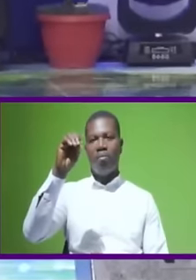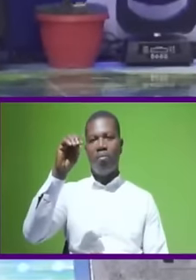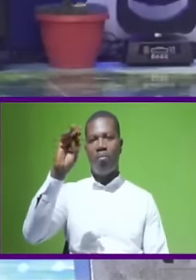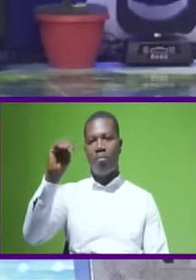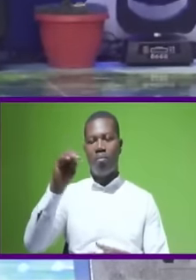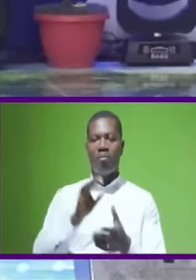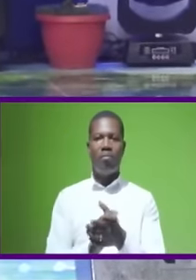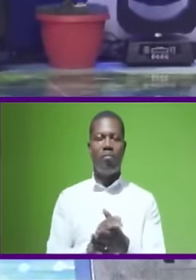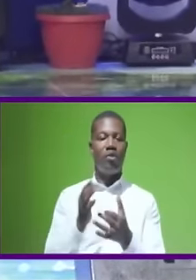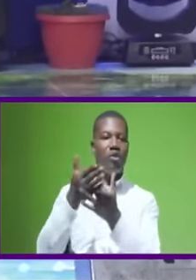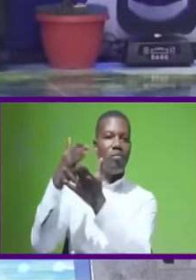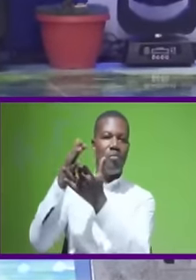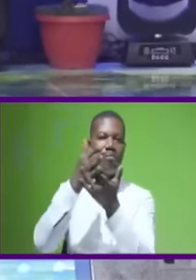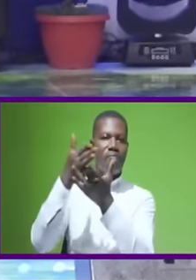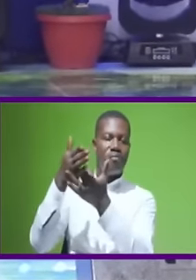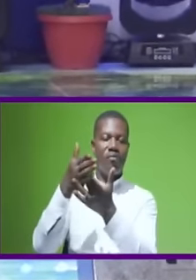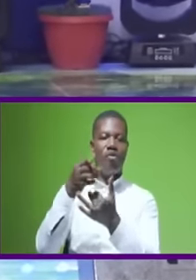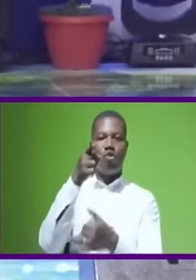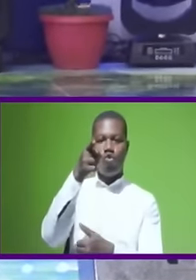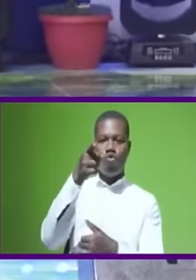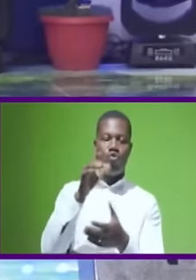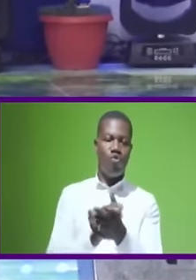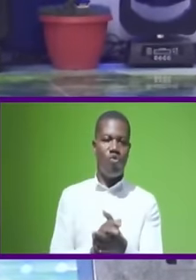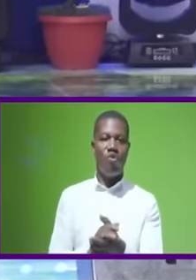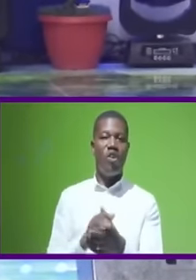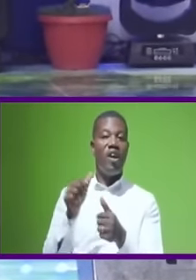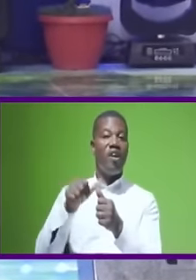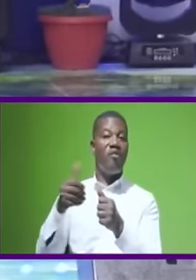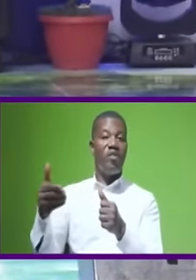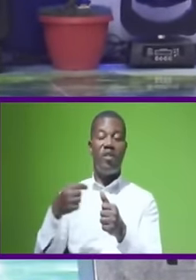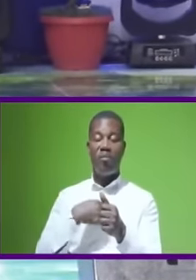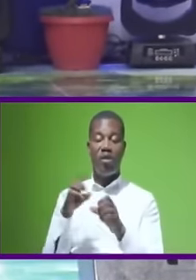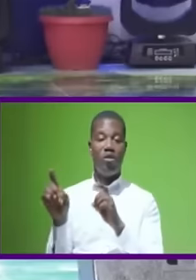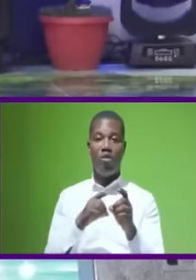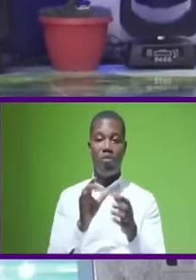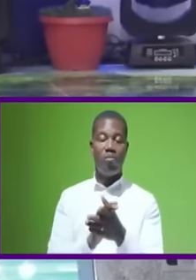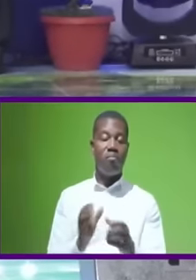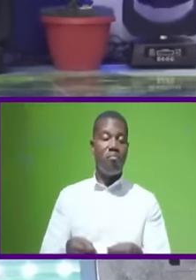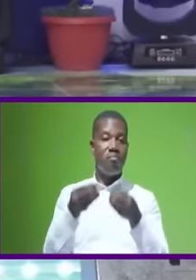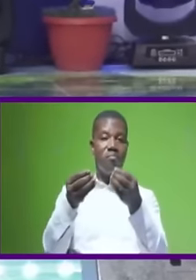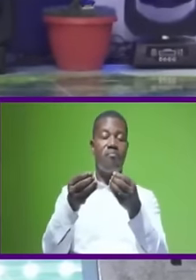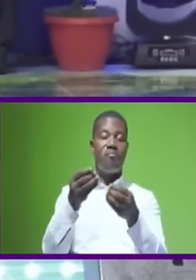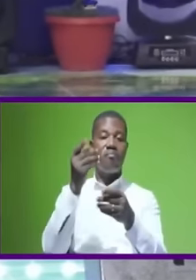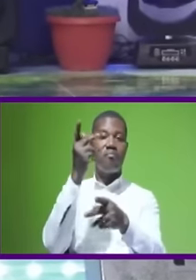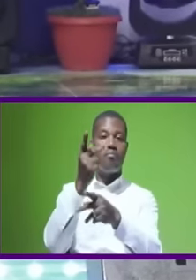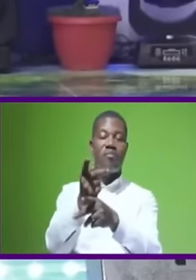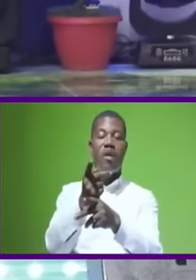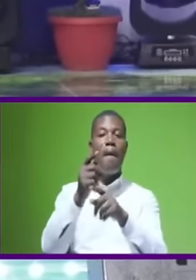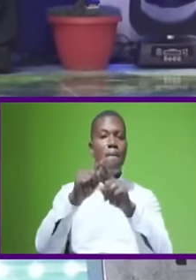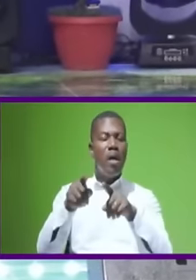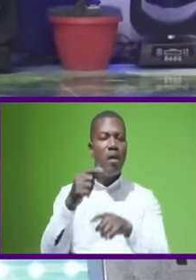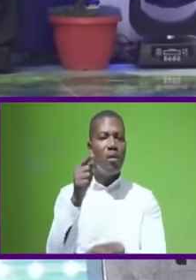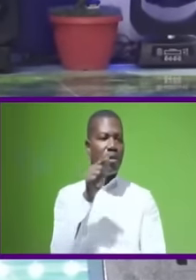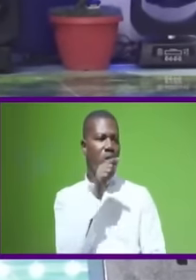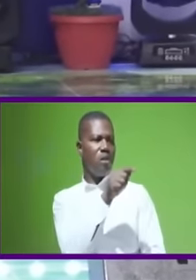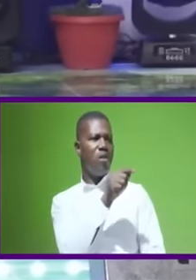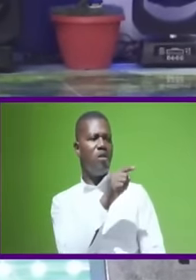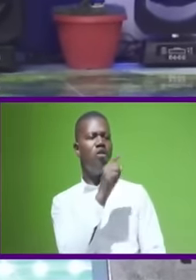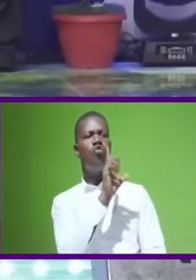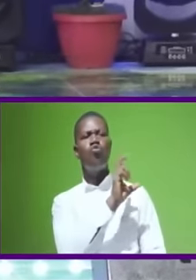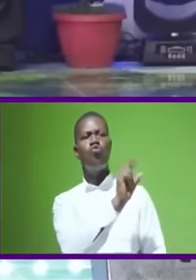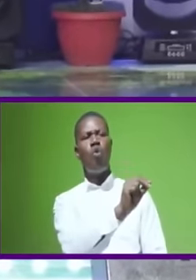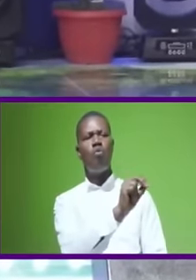dear woman, no one tell me, say, Bribia, may your media show on Sanemo, we inquire.